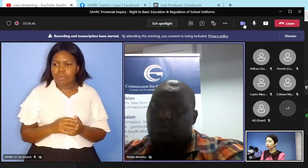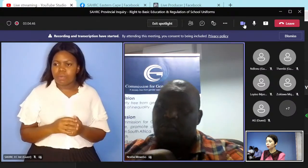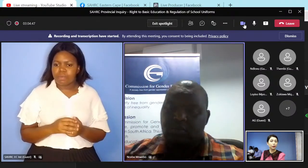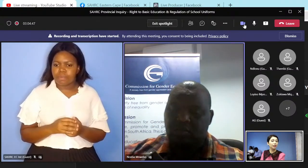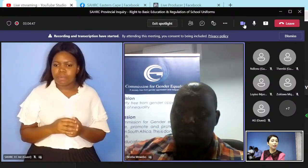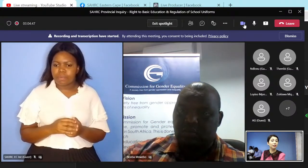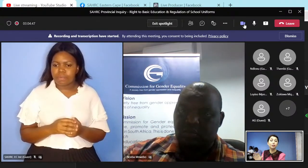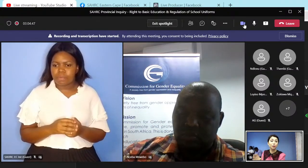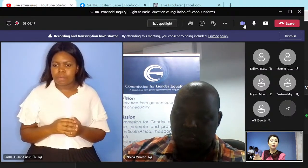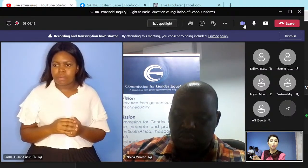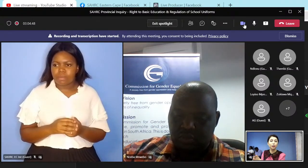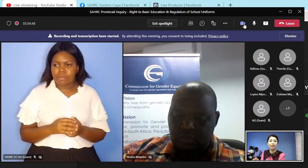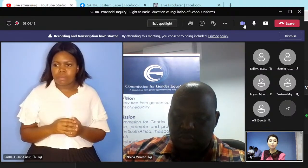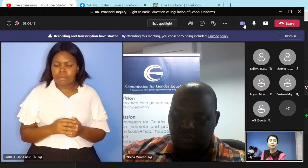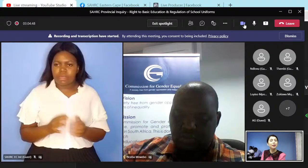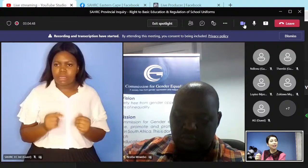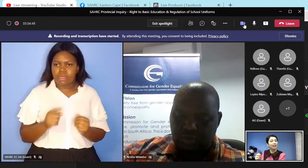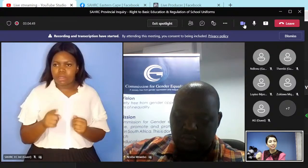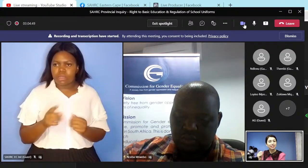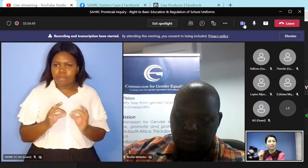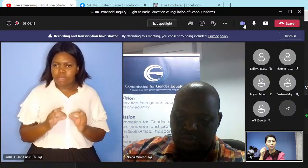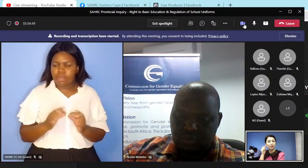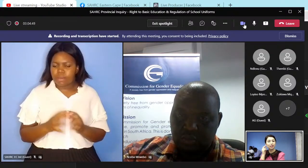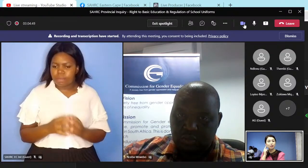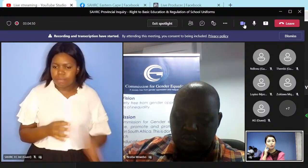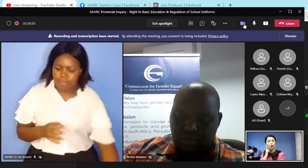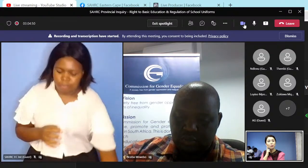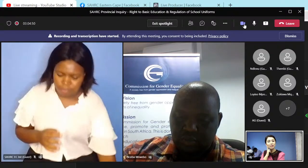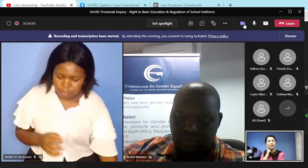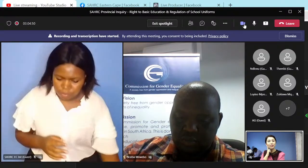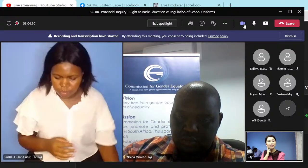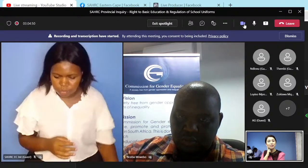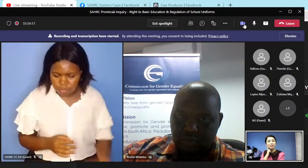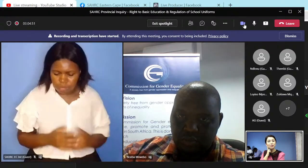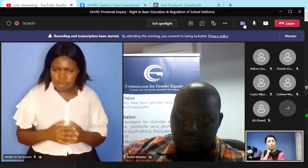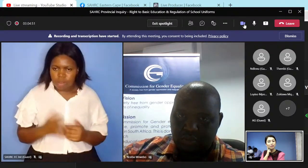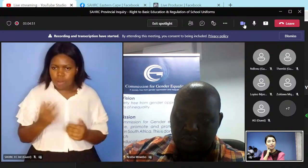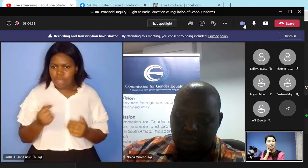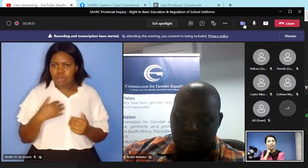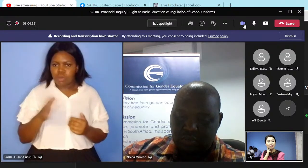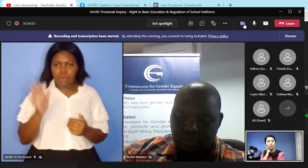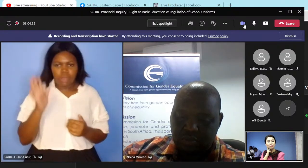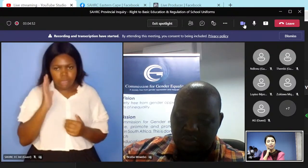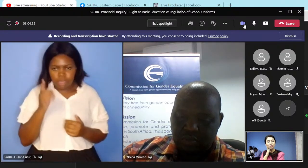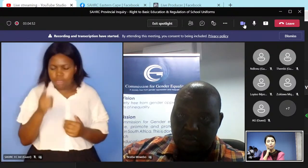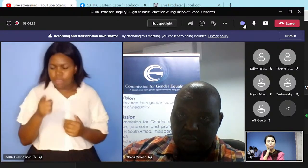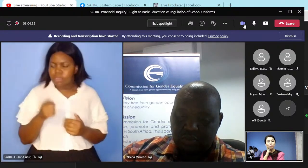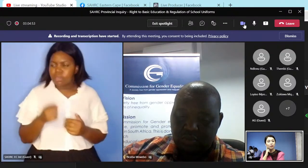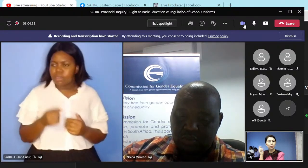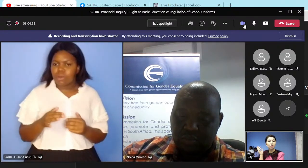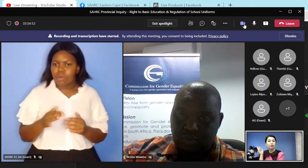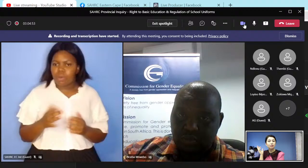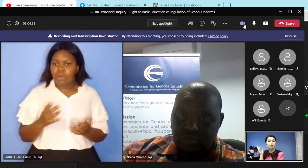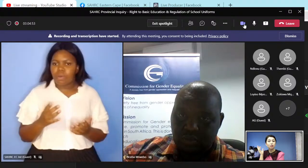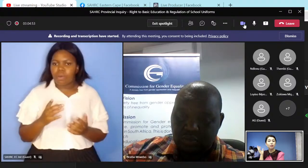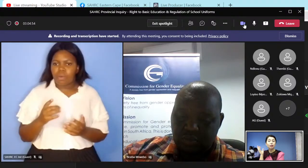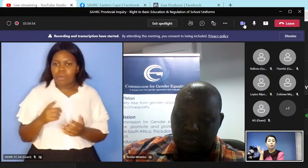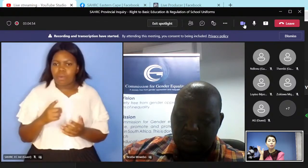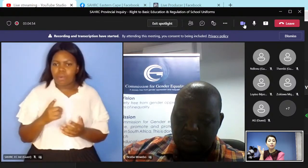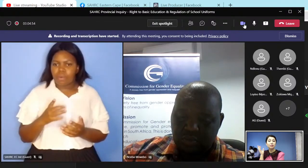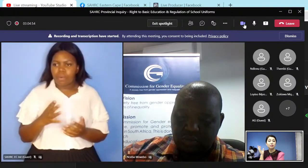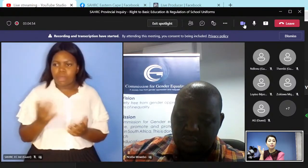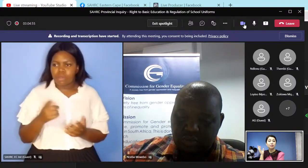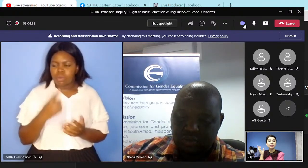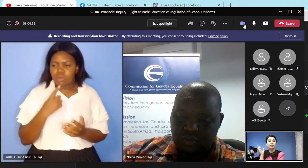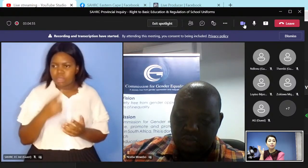that on board, and it's very, very clear. I'd just like to hear your comment on this specific topic where we determine that